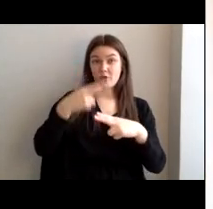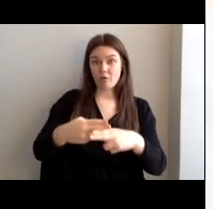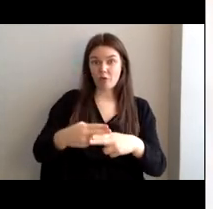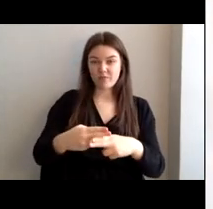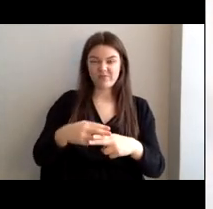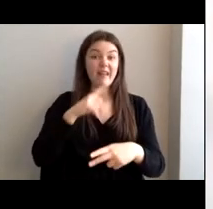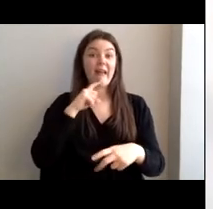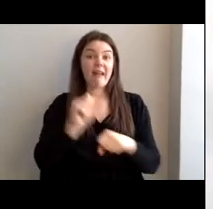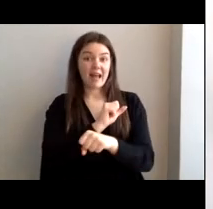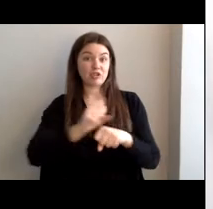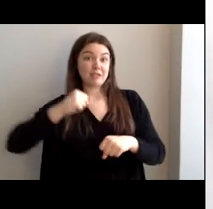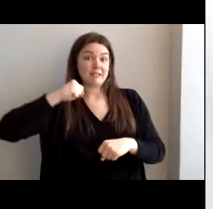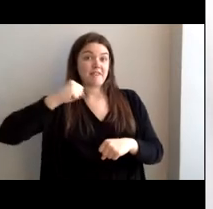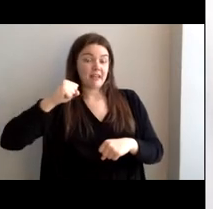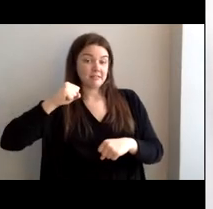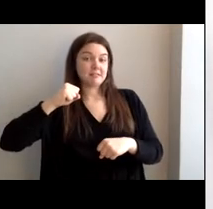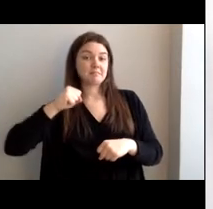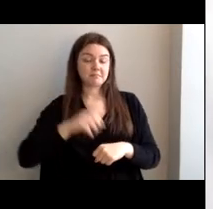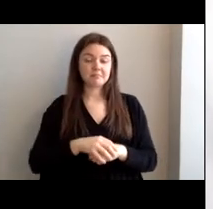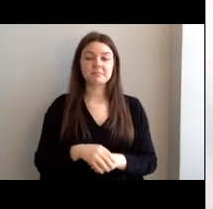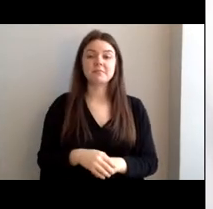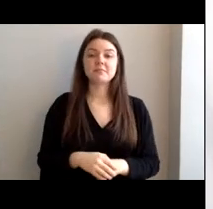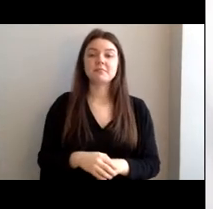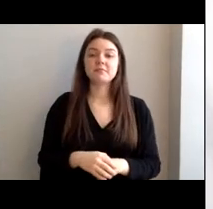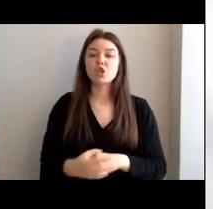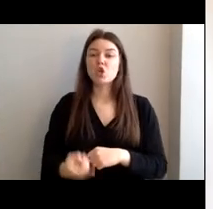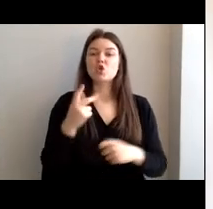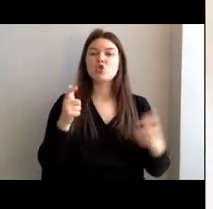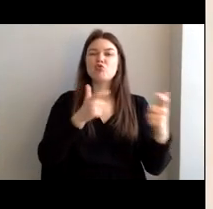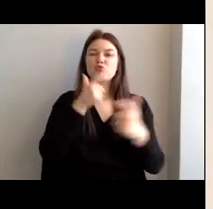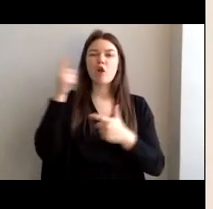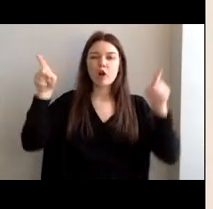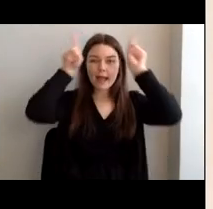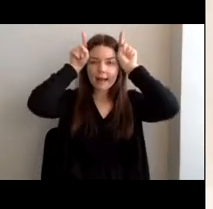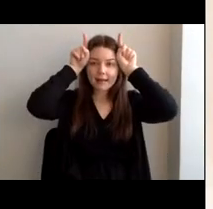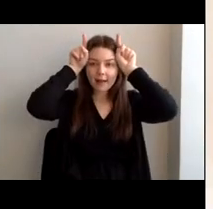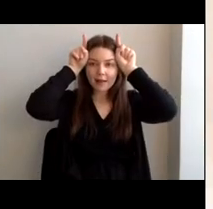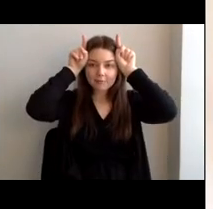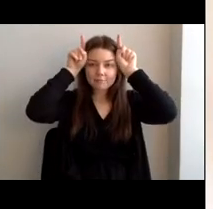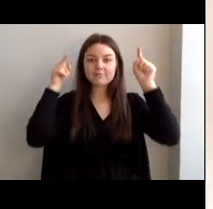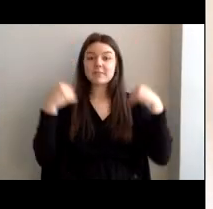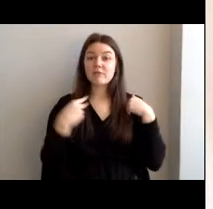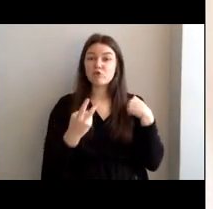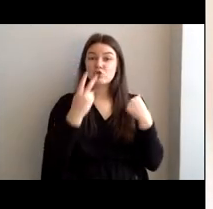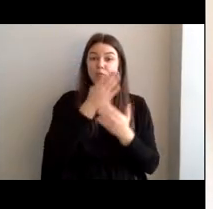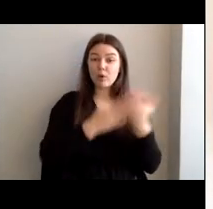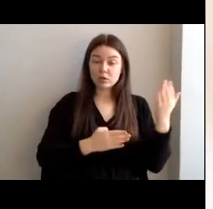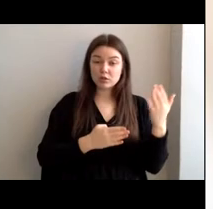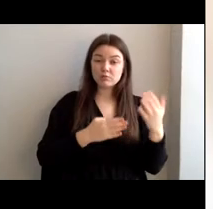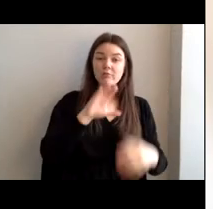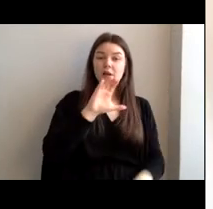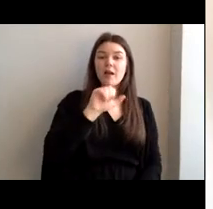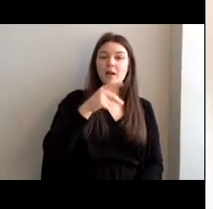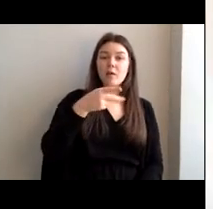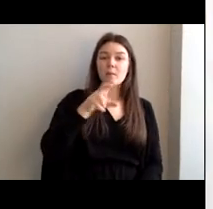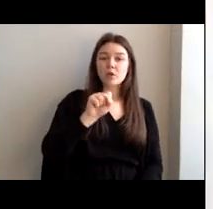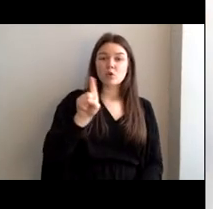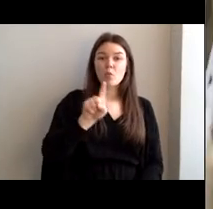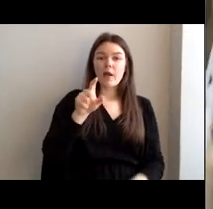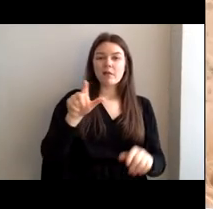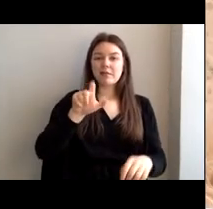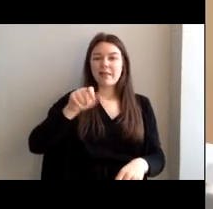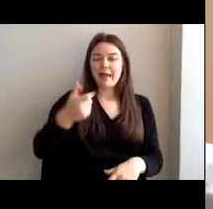them. They also have two large antennae, and they've got the two parts, the carapace, where those legs are attached, and